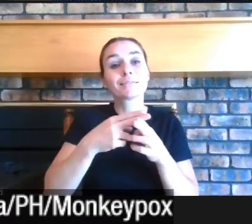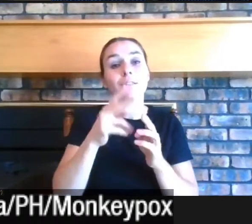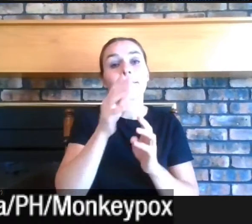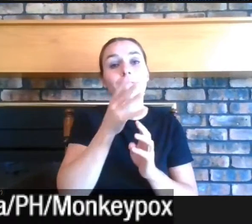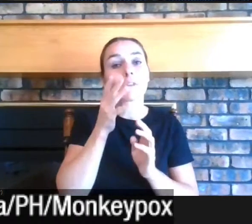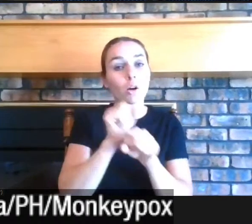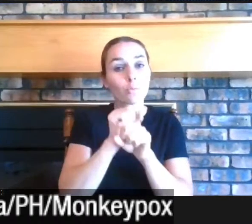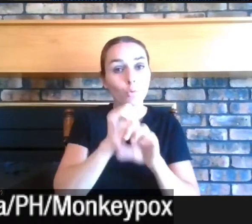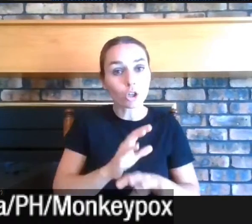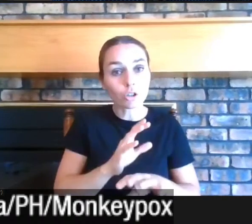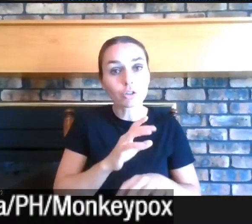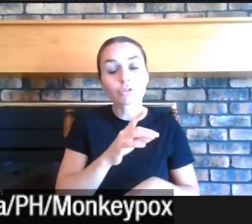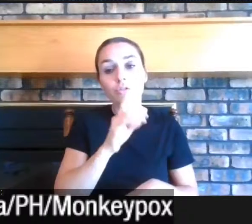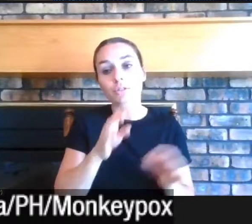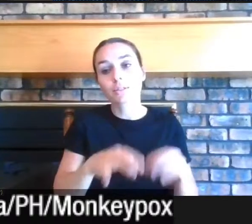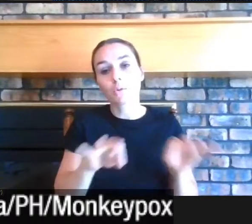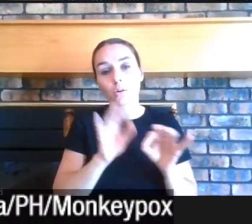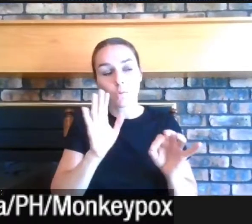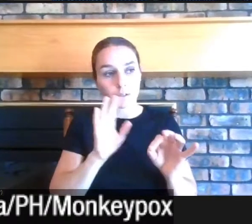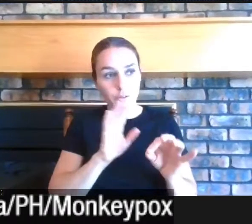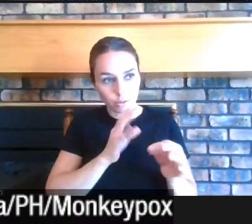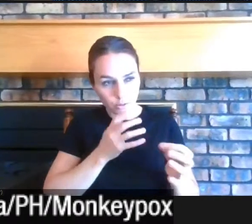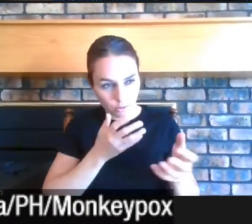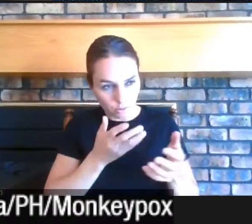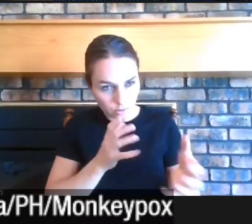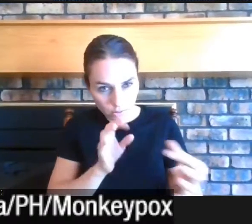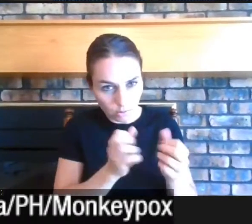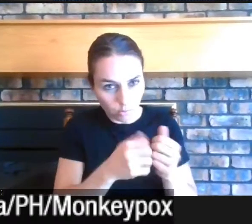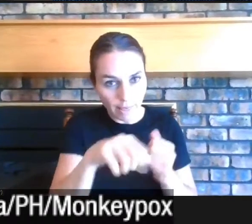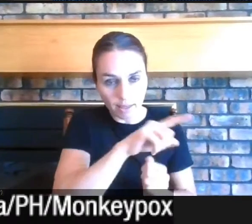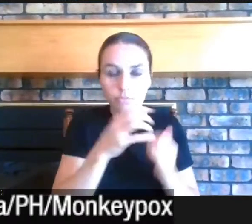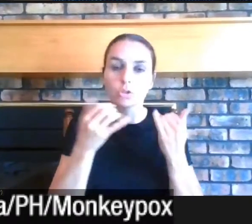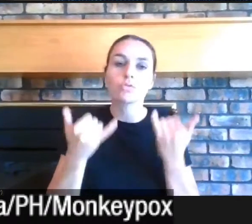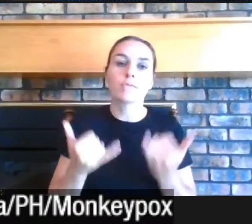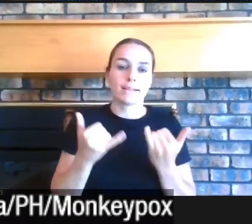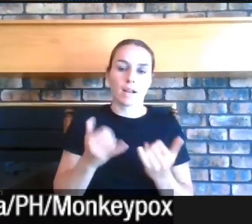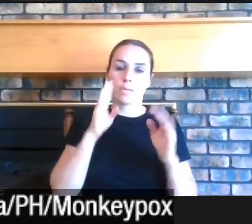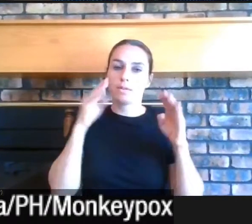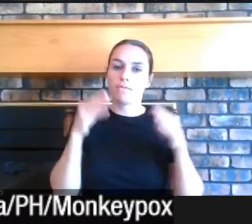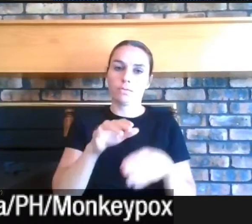tap into. So it's definitely part of the conversation.